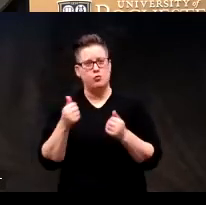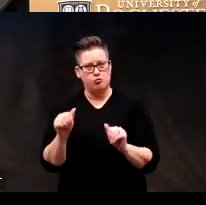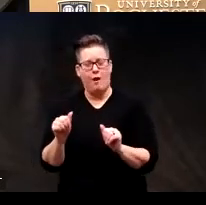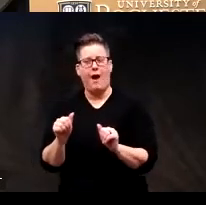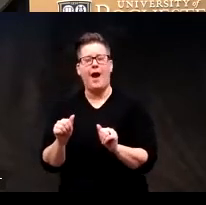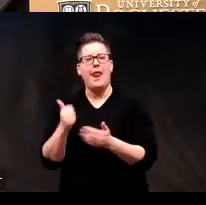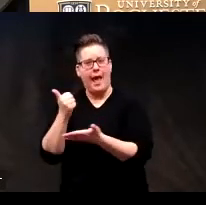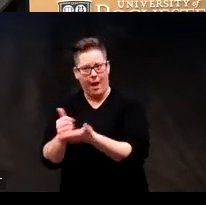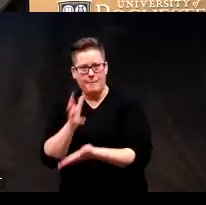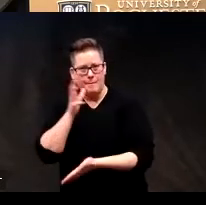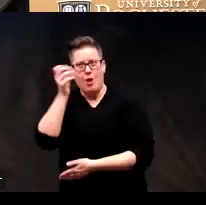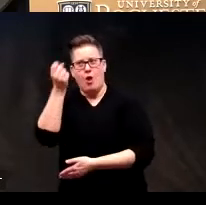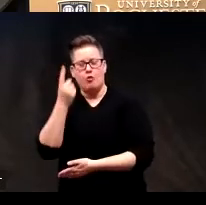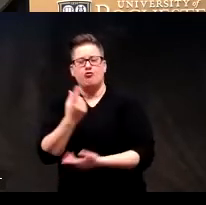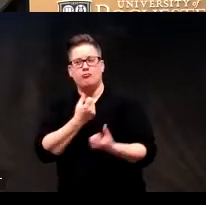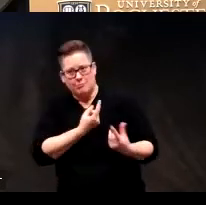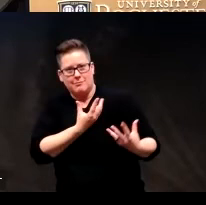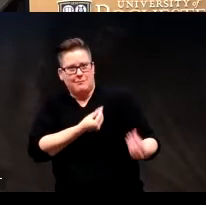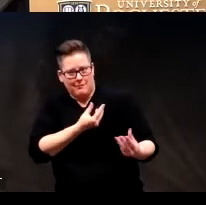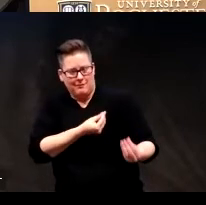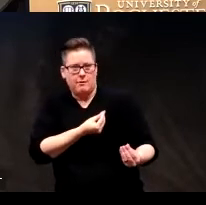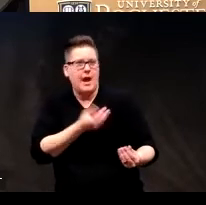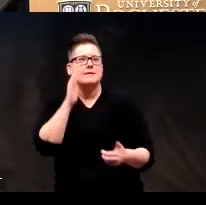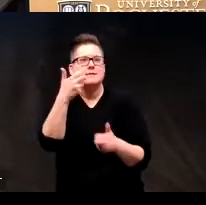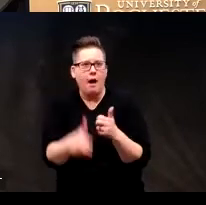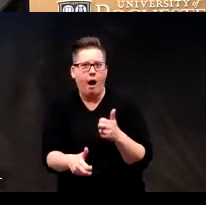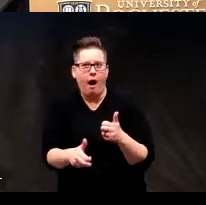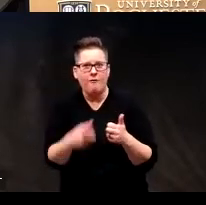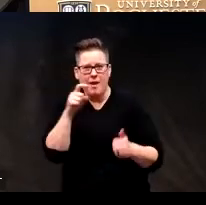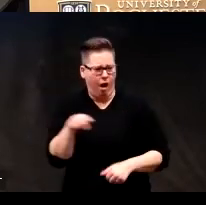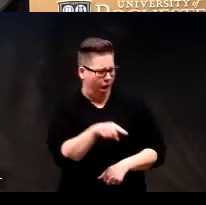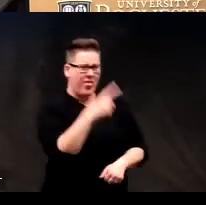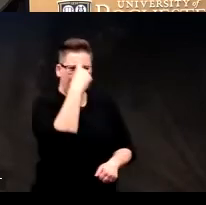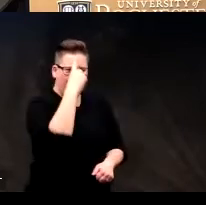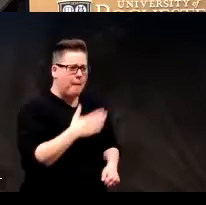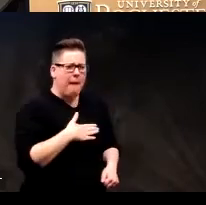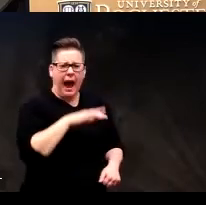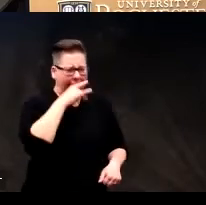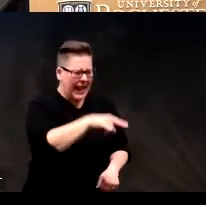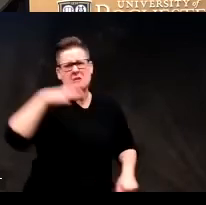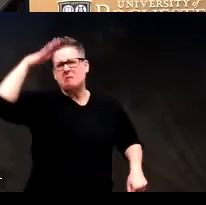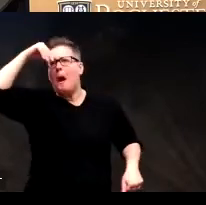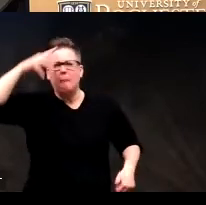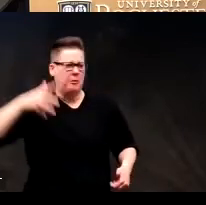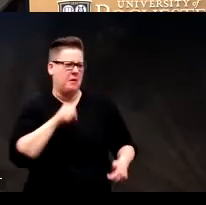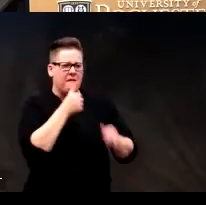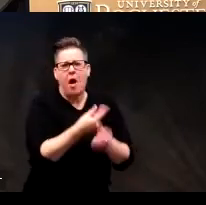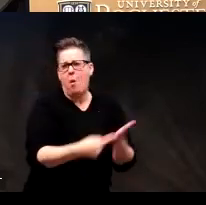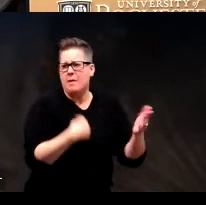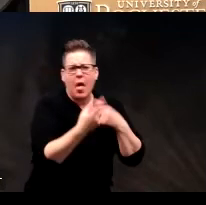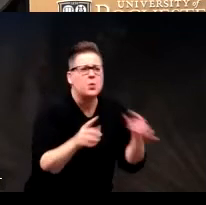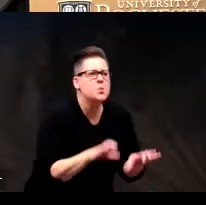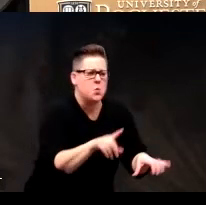some empathy and compassion, which is very hard when your child appears to be willful and disobedient and